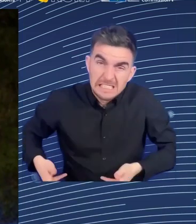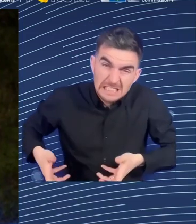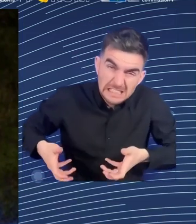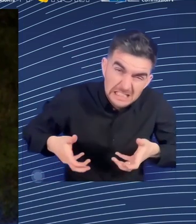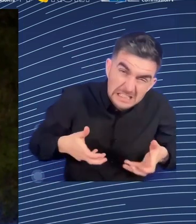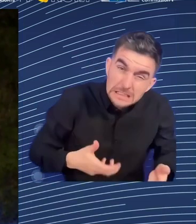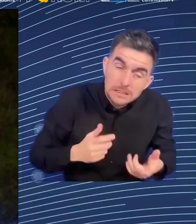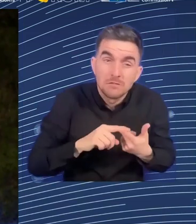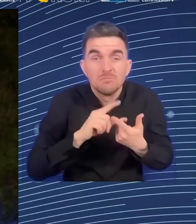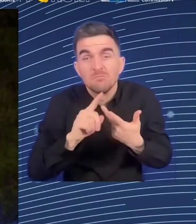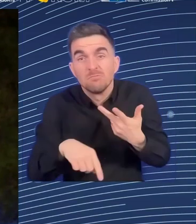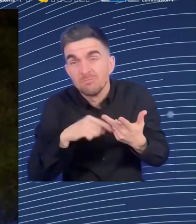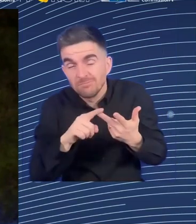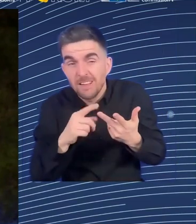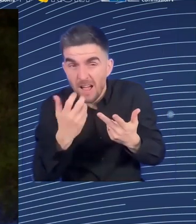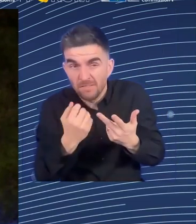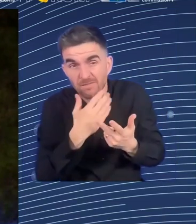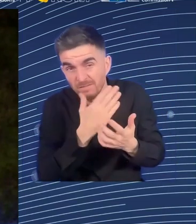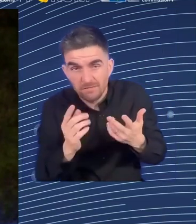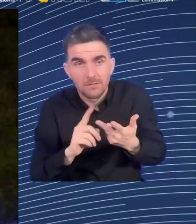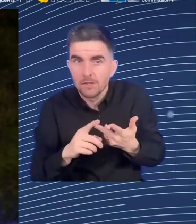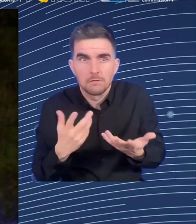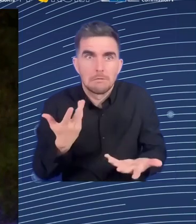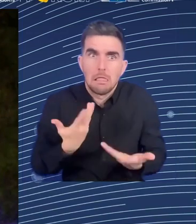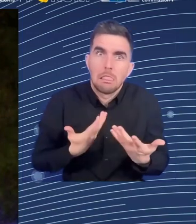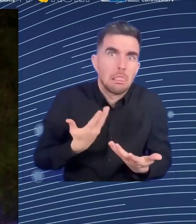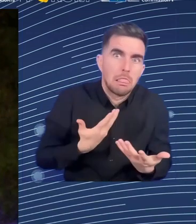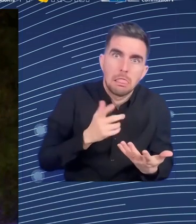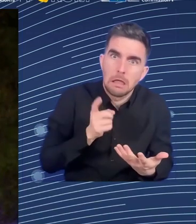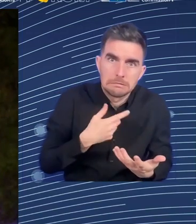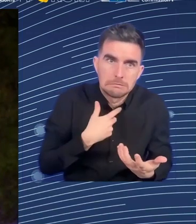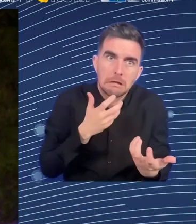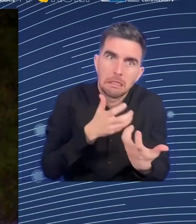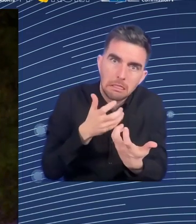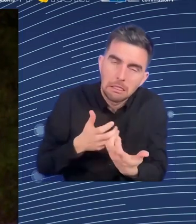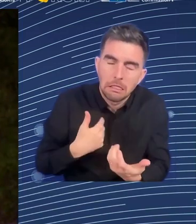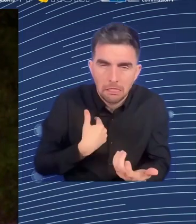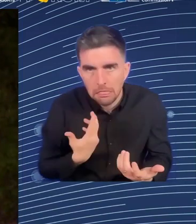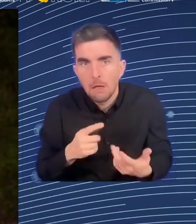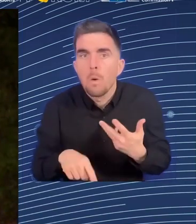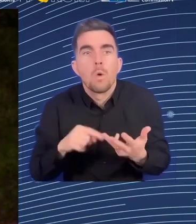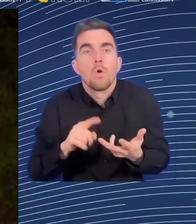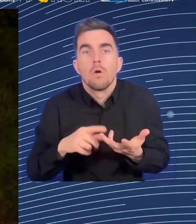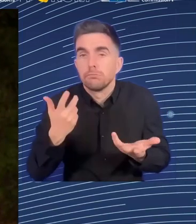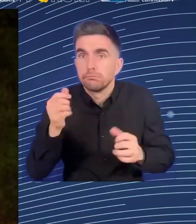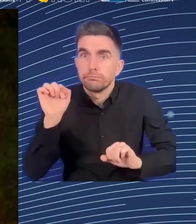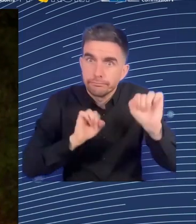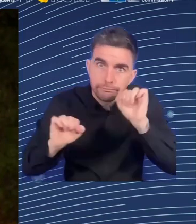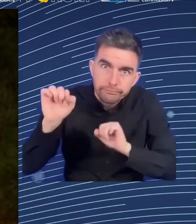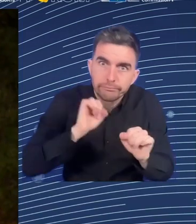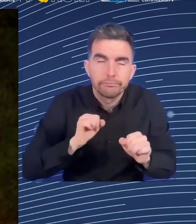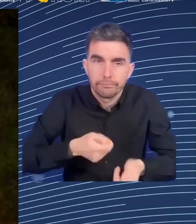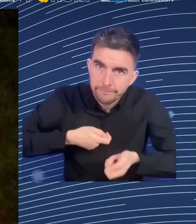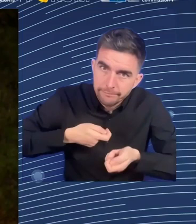demands, but then add the exposure to chemicals, for example, for cleaners to that. Add unsocial hours,